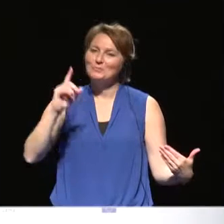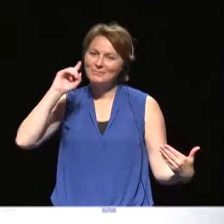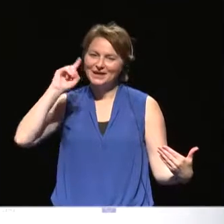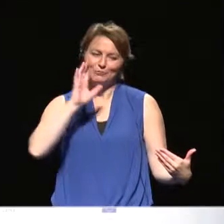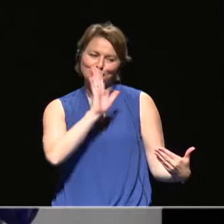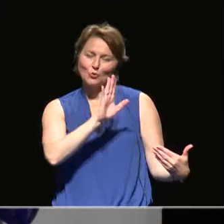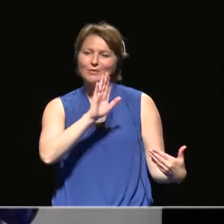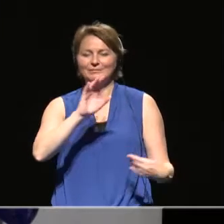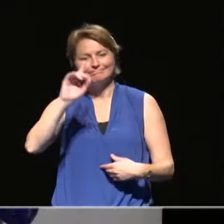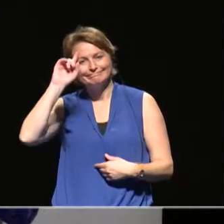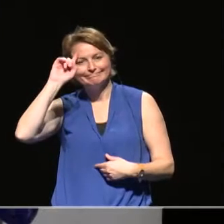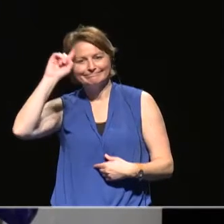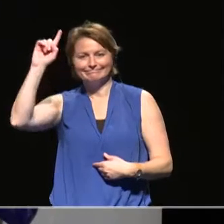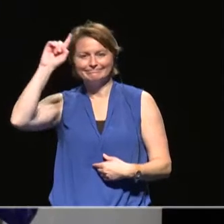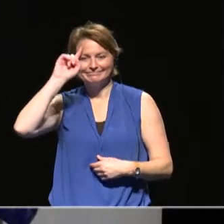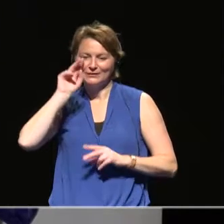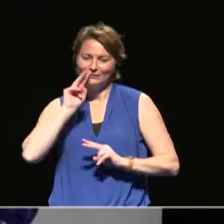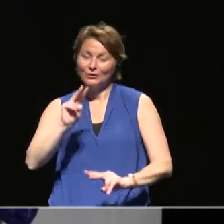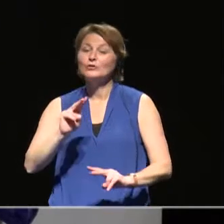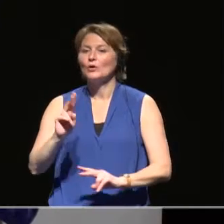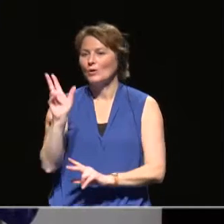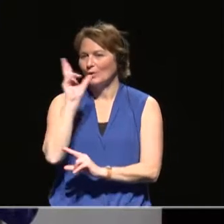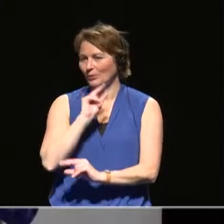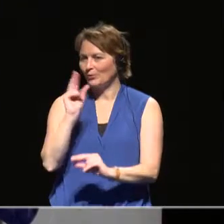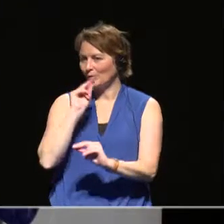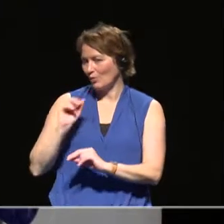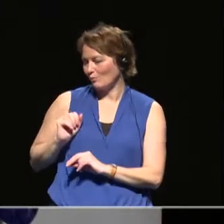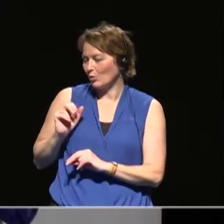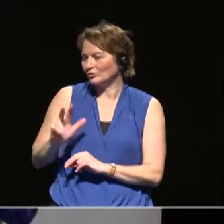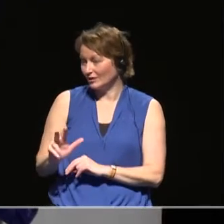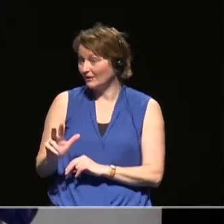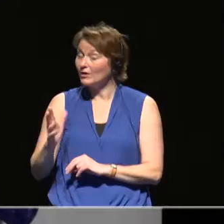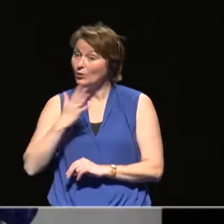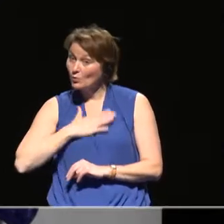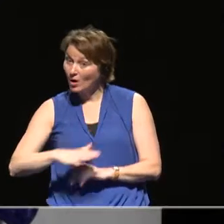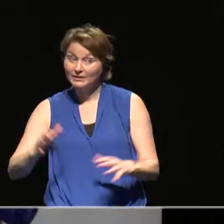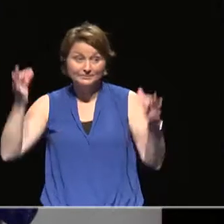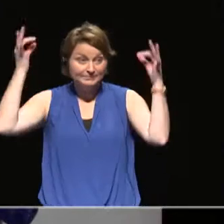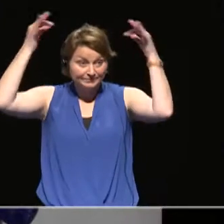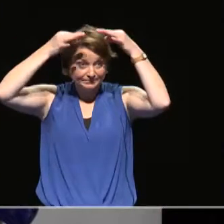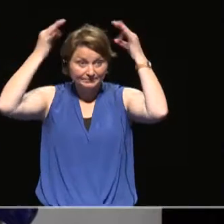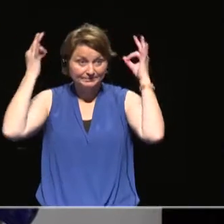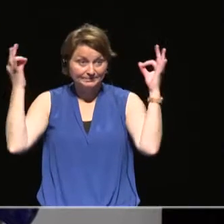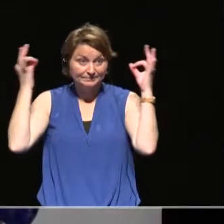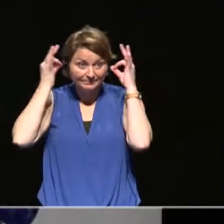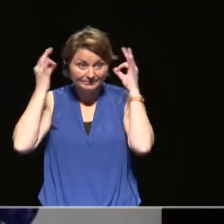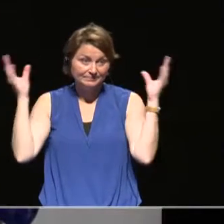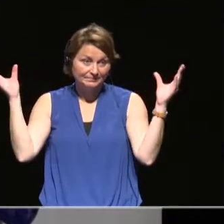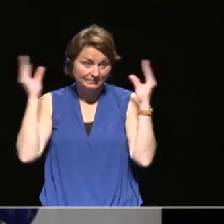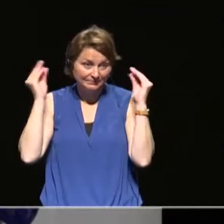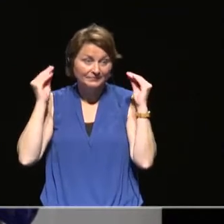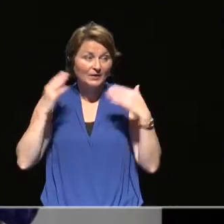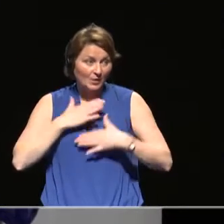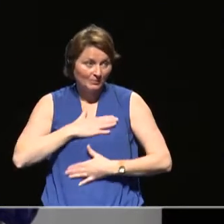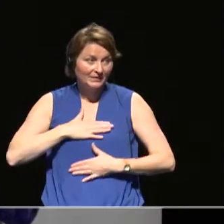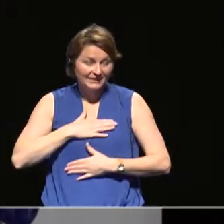insights. You will speak in Portuguese, so those of you who would like to use the headphones, you can do it now.